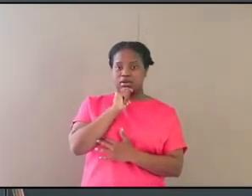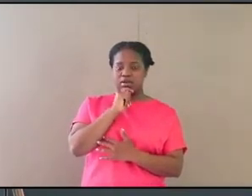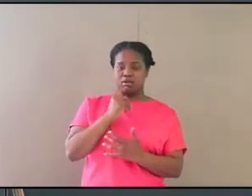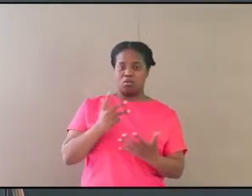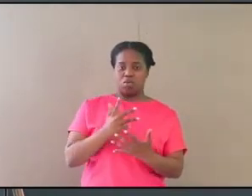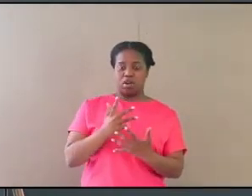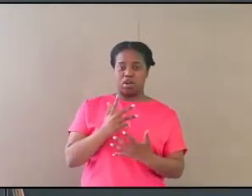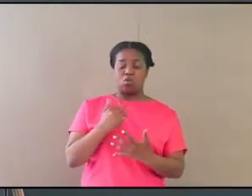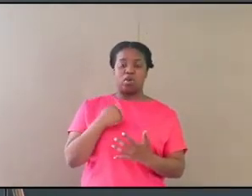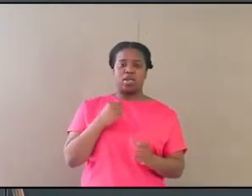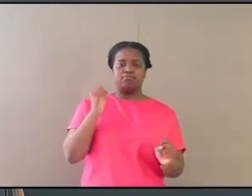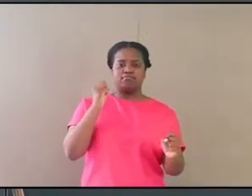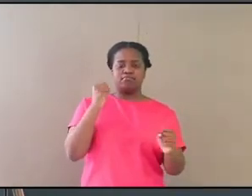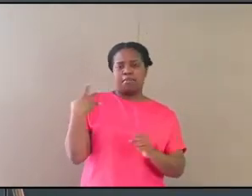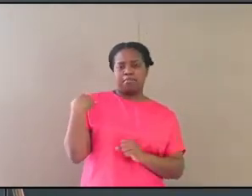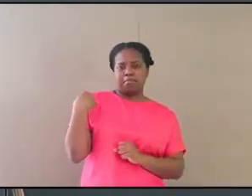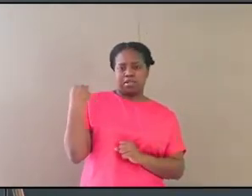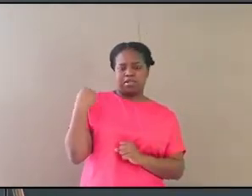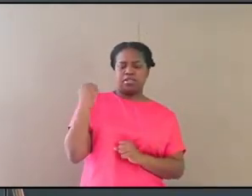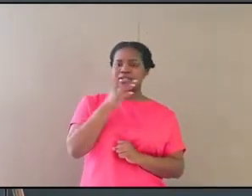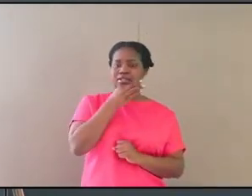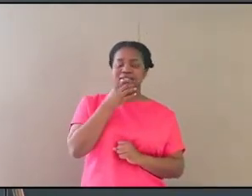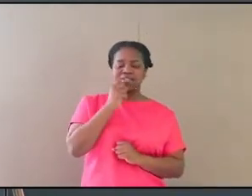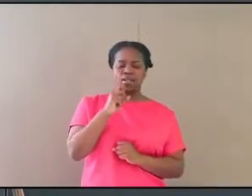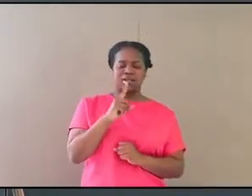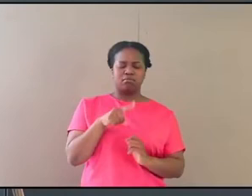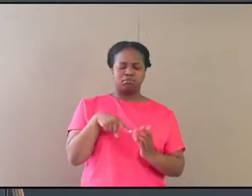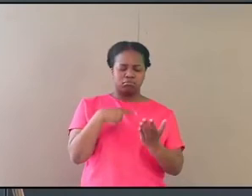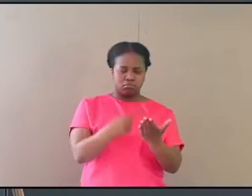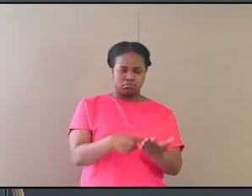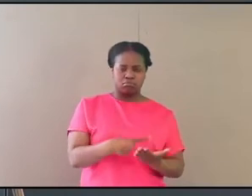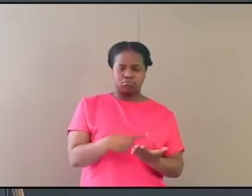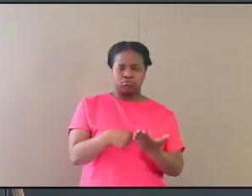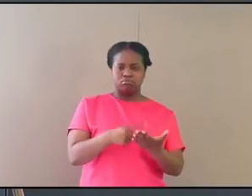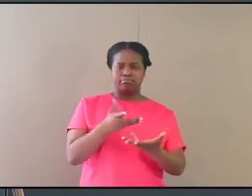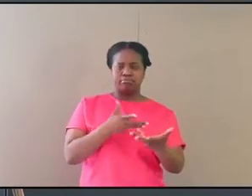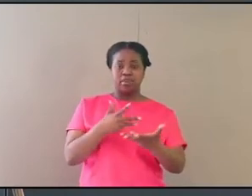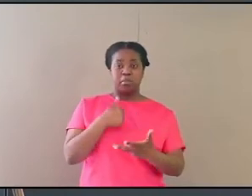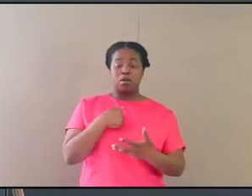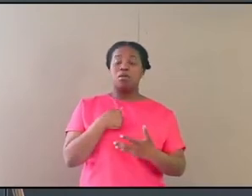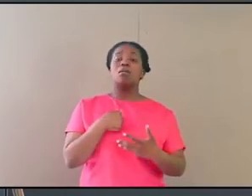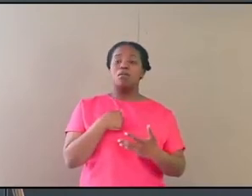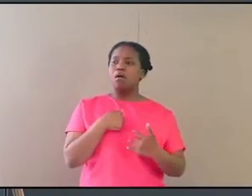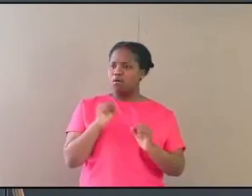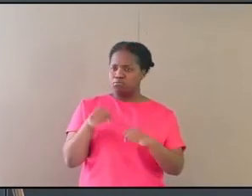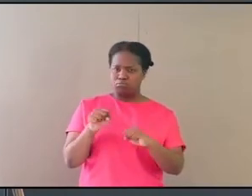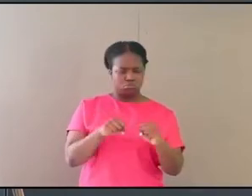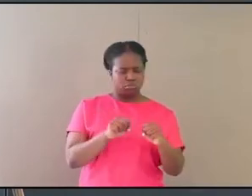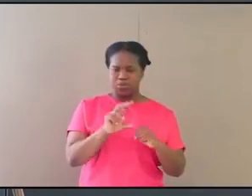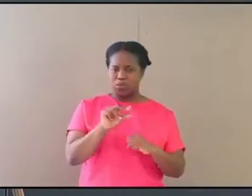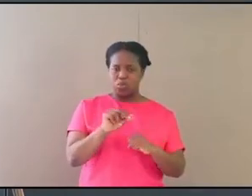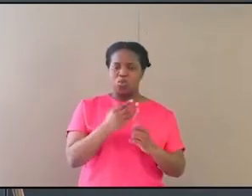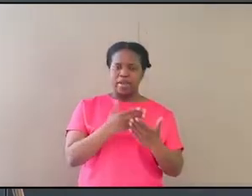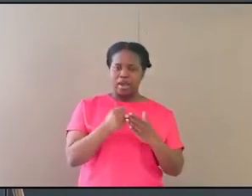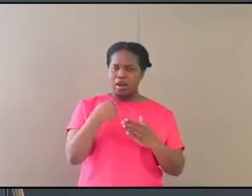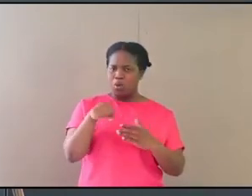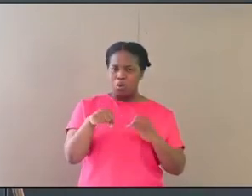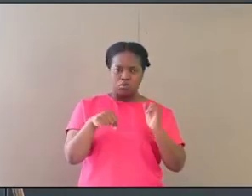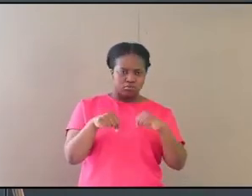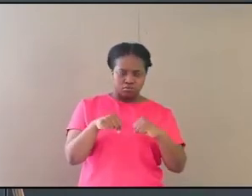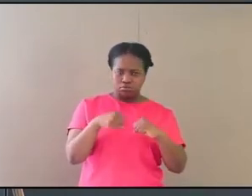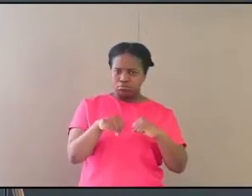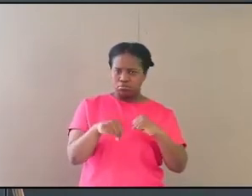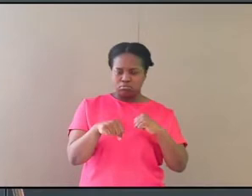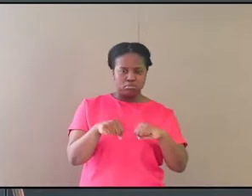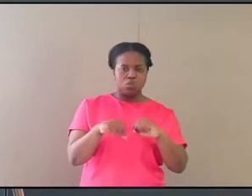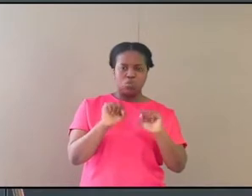had the briefing of the minister that dialogue is not about agreeing with each other all the time. If we do, we're